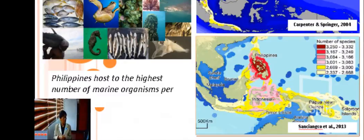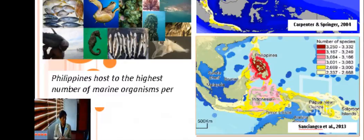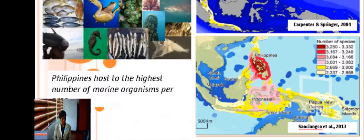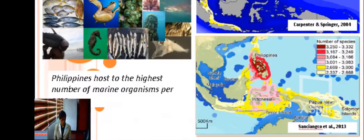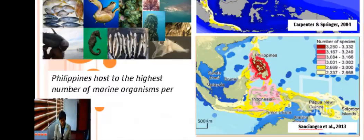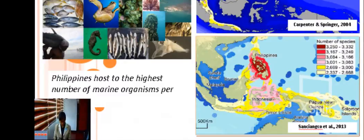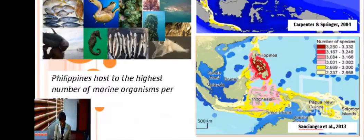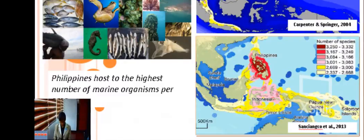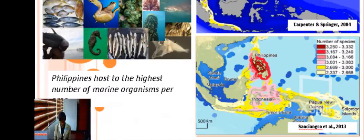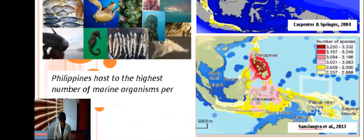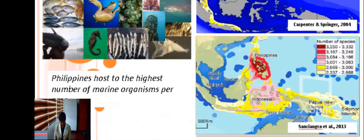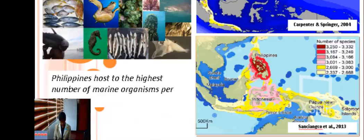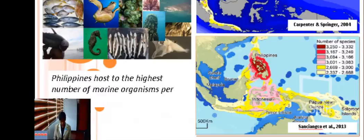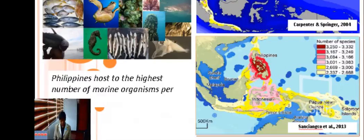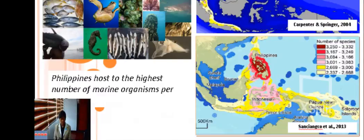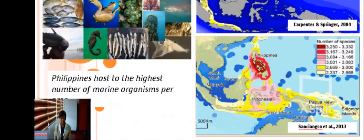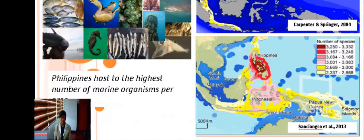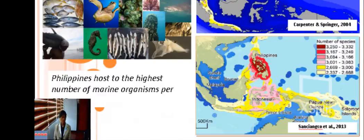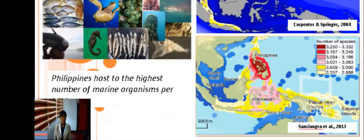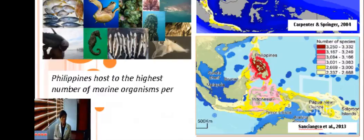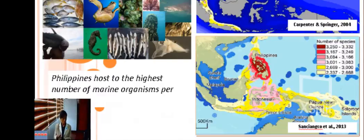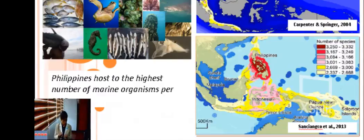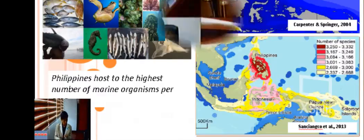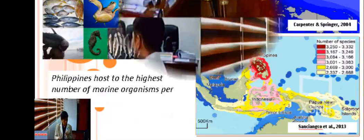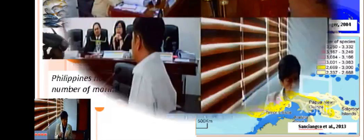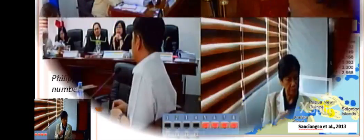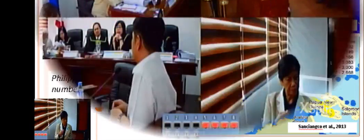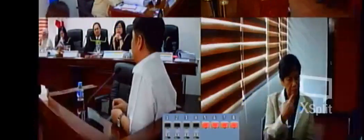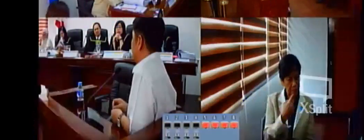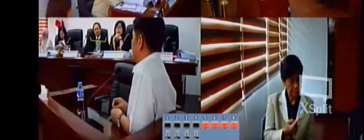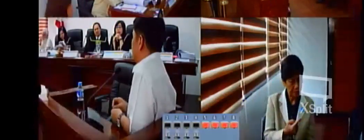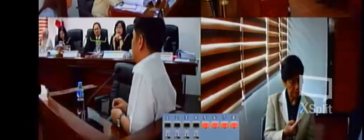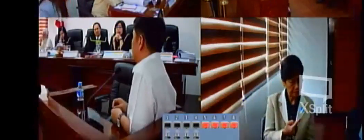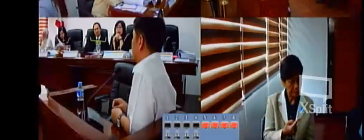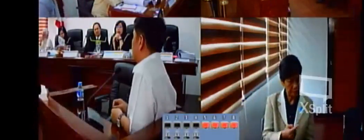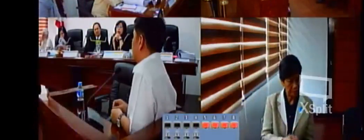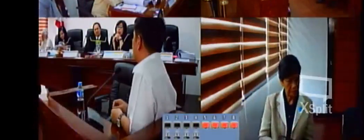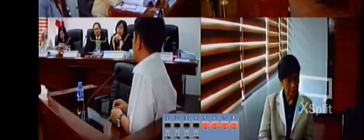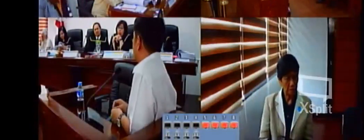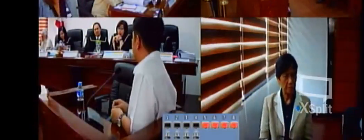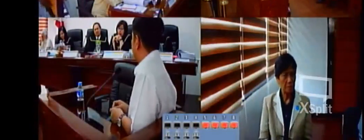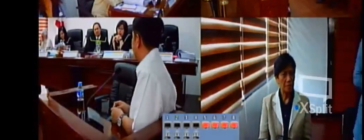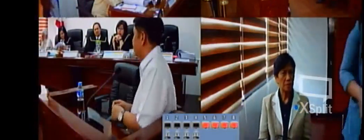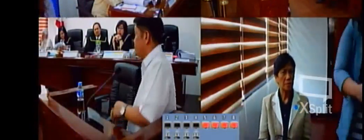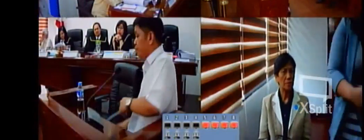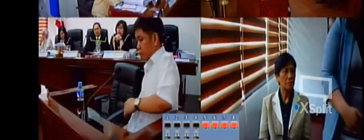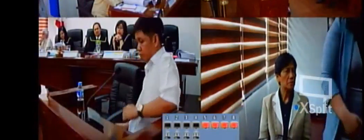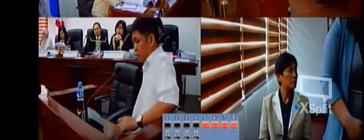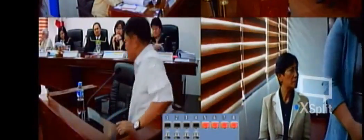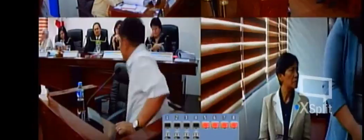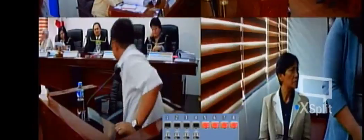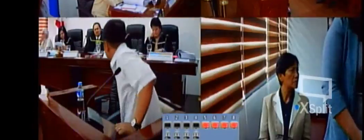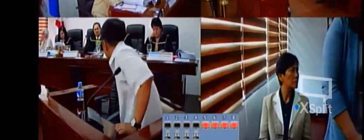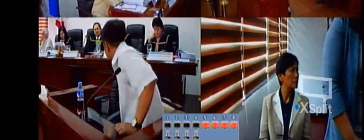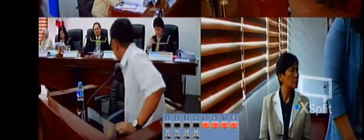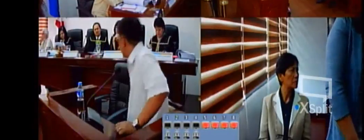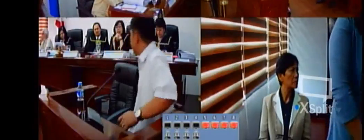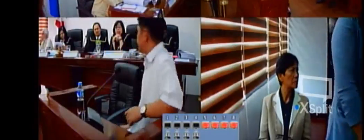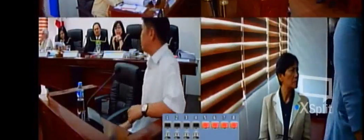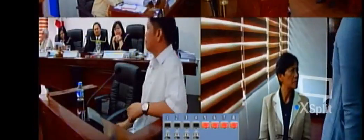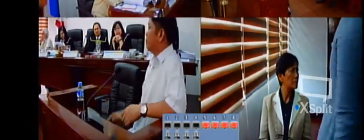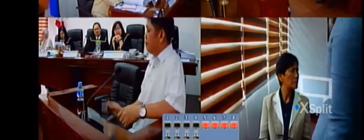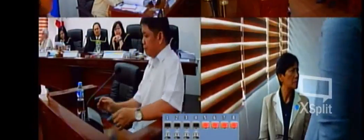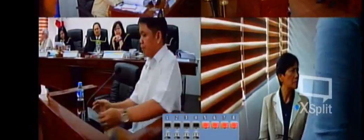So would you say that climate change, in effect, has not